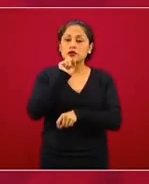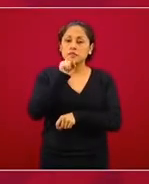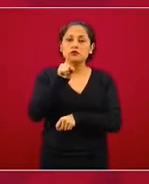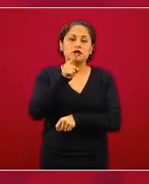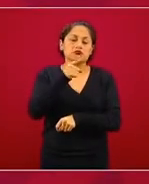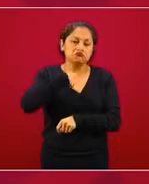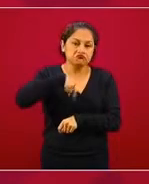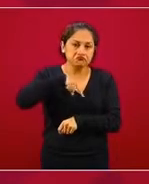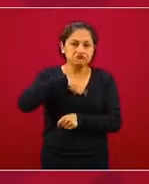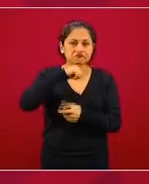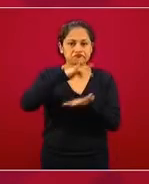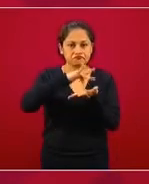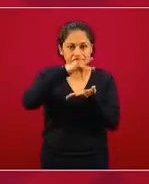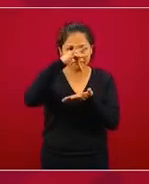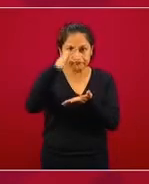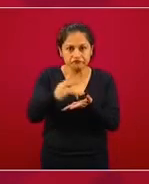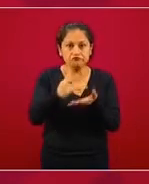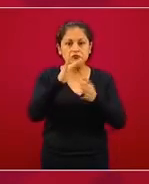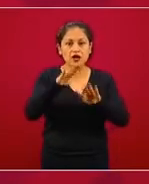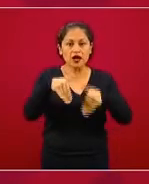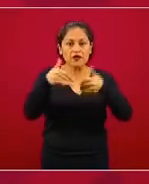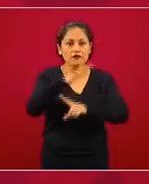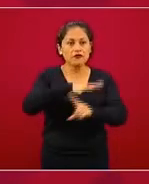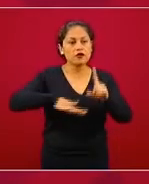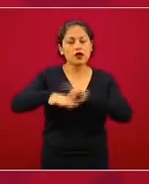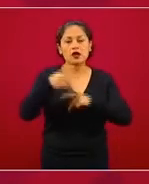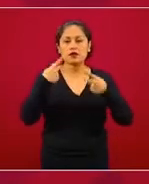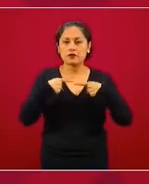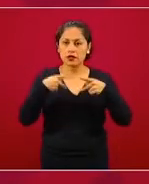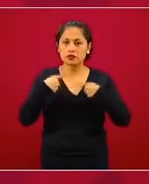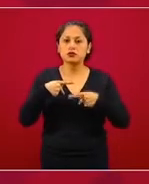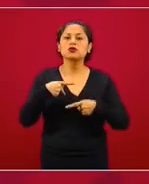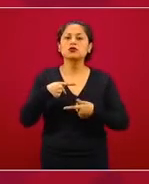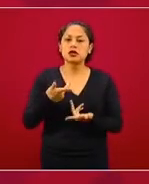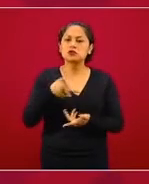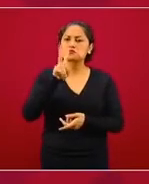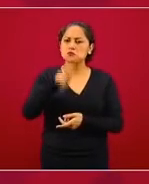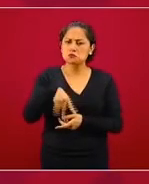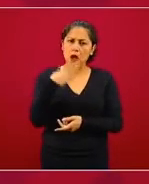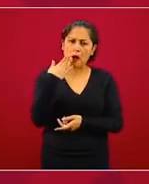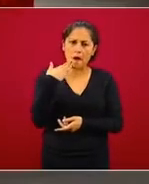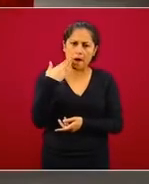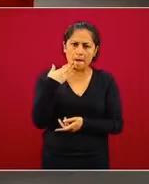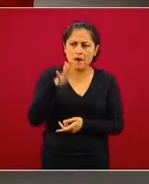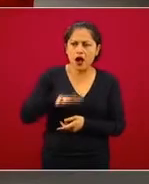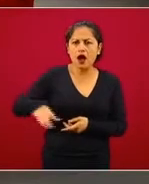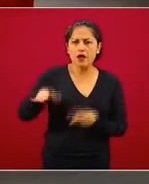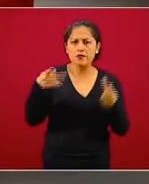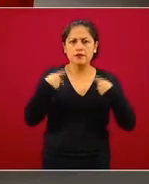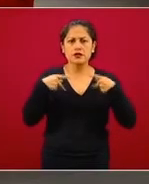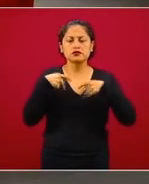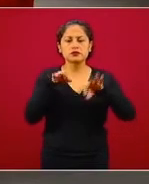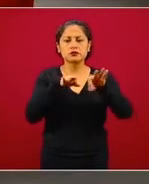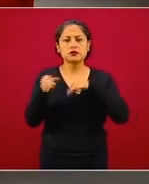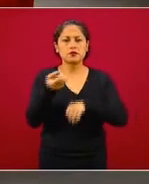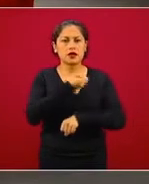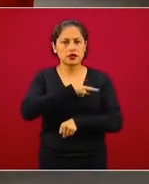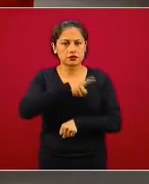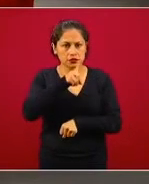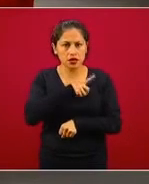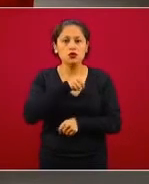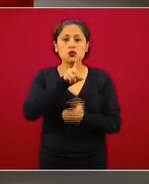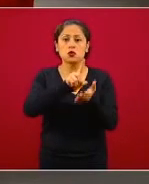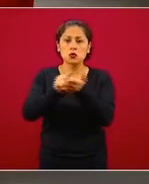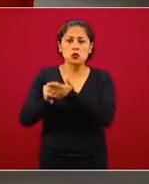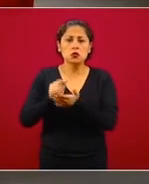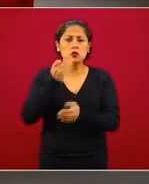varios situation, gestos de solidaridad those people who are poblacional being attacked hacia los because they are trabajadores y healthcare trabajadores de la salud, professionals. We condenas have taken explícitas actions, and we've en talked redes about that sociales, en